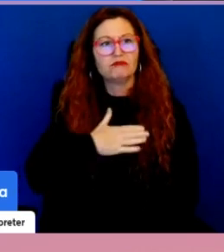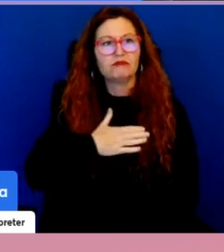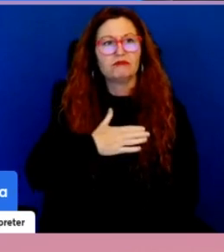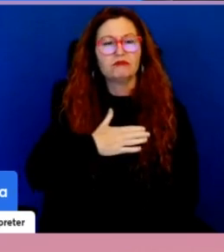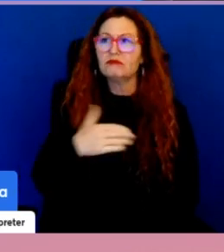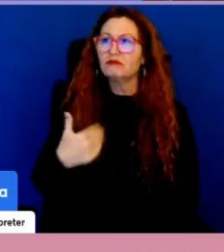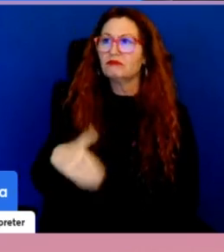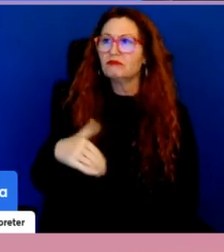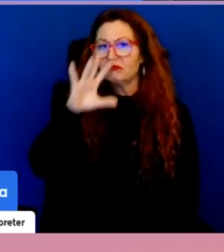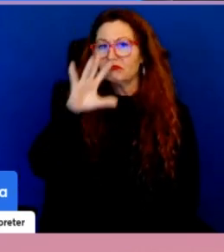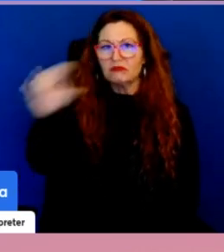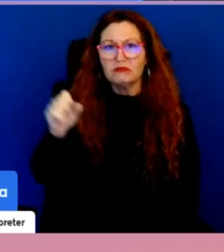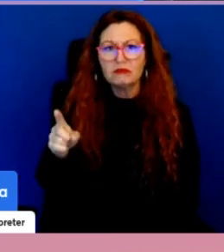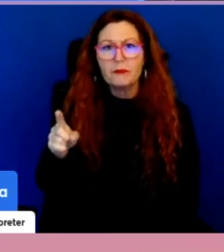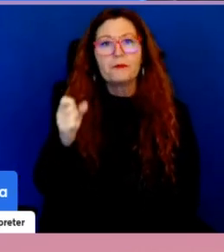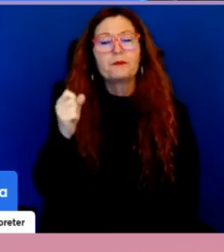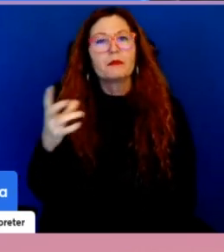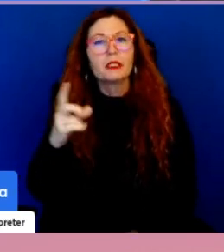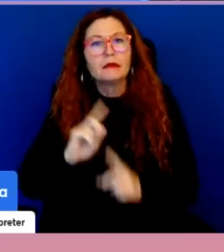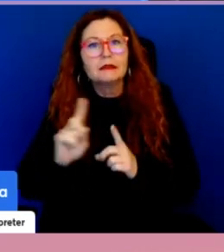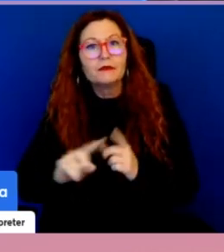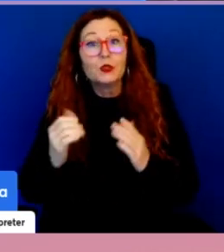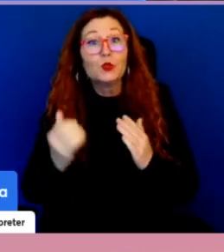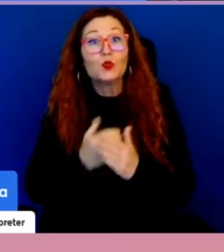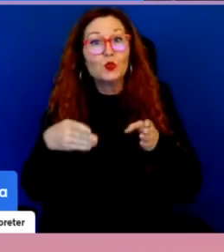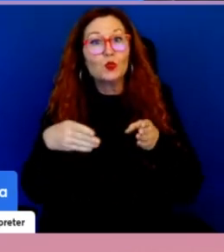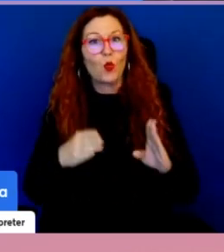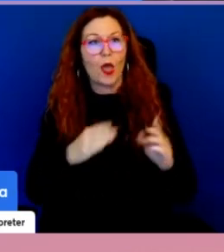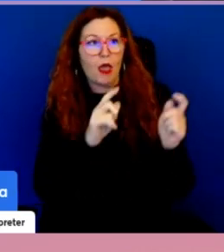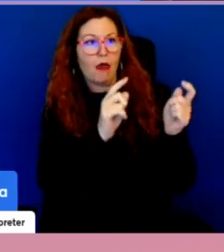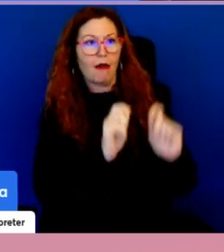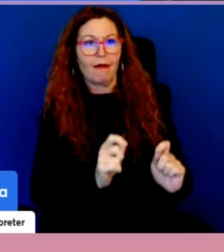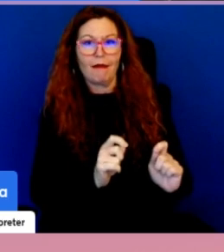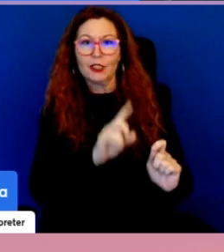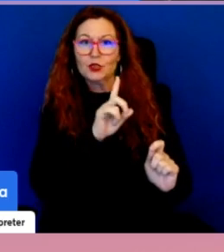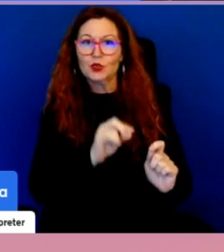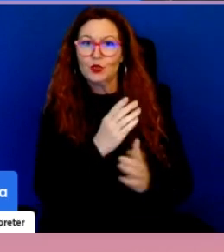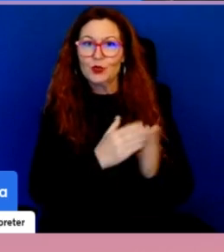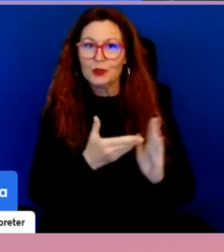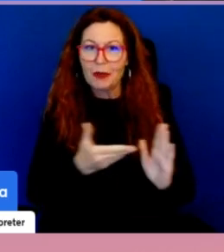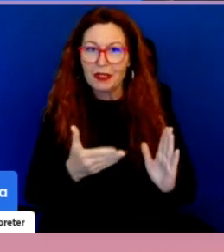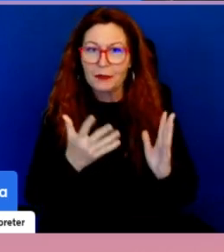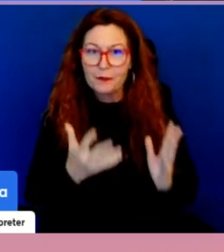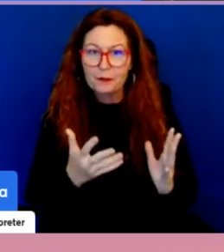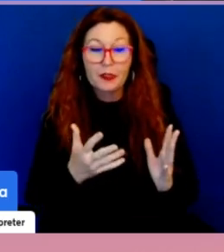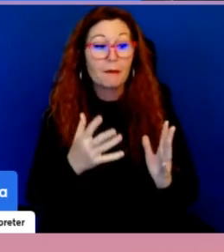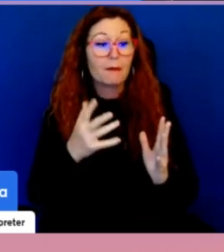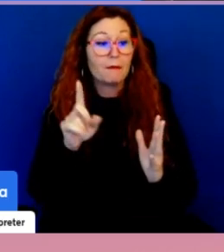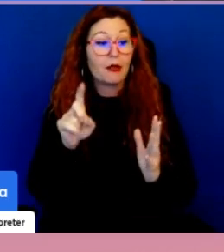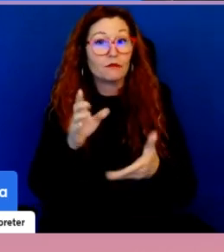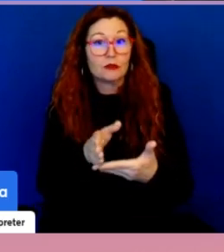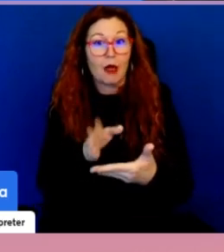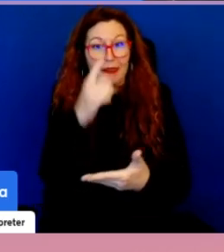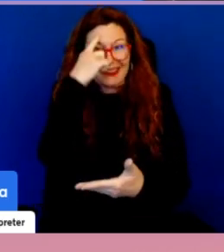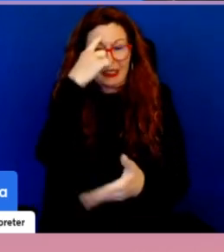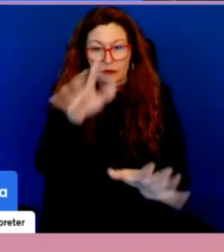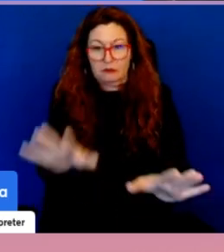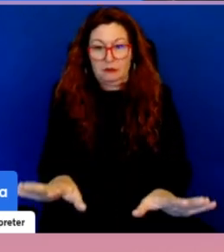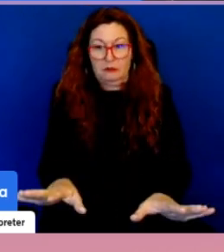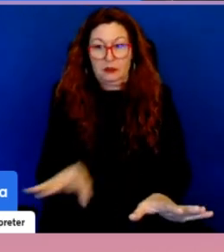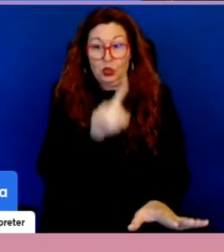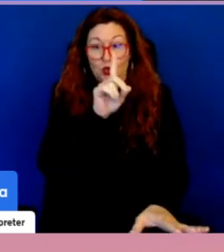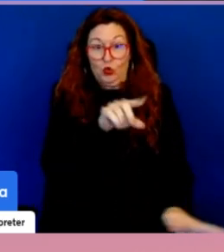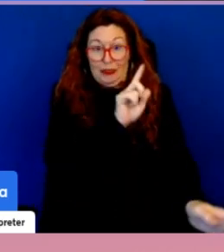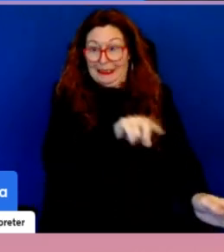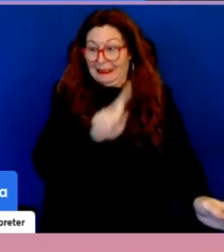new ways to do things, and we got to stop and think, how are we going to do this the right way, and not do